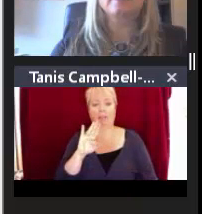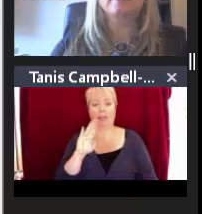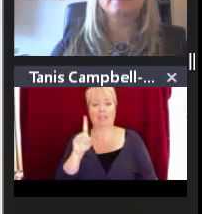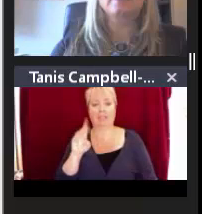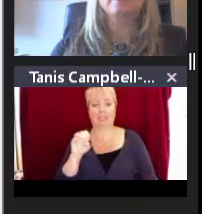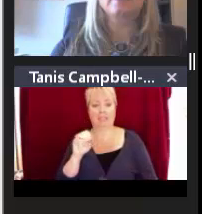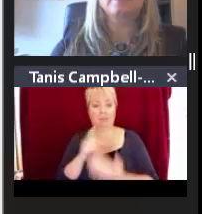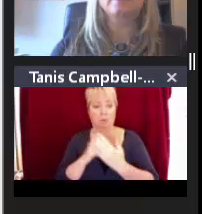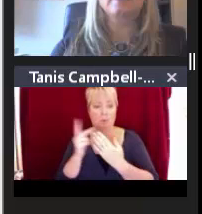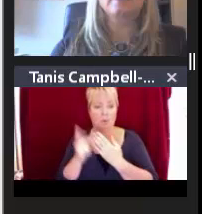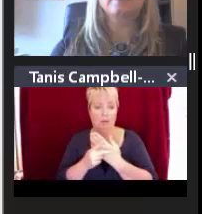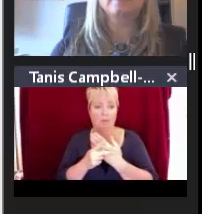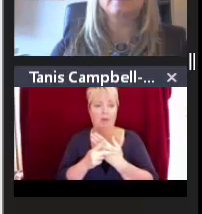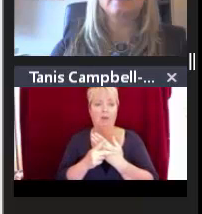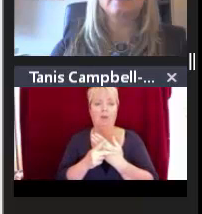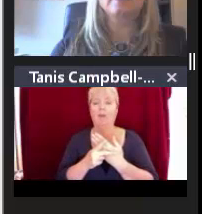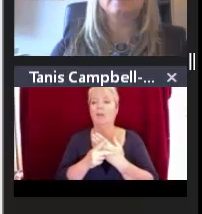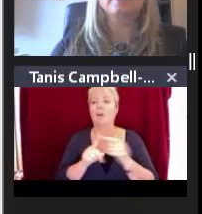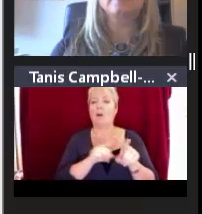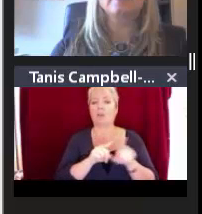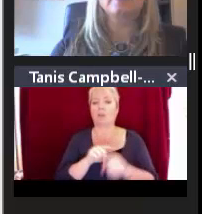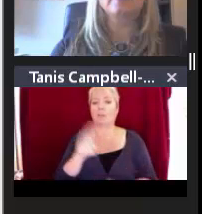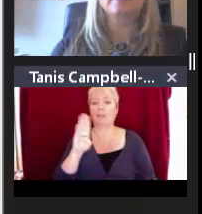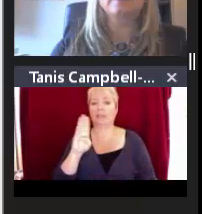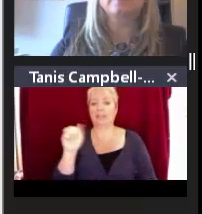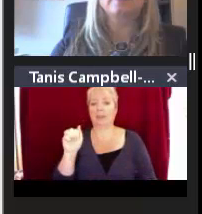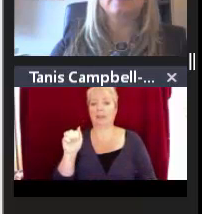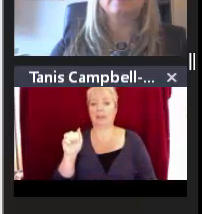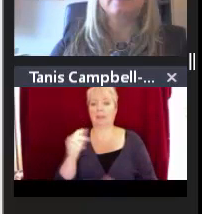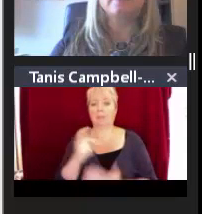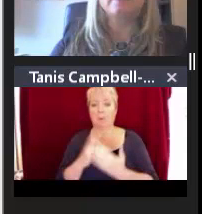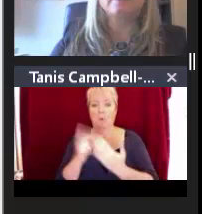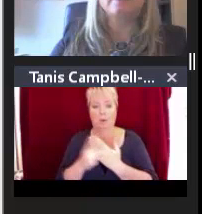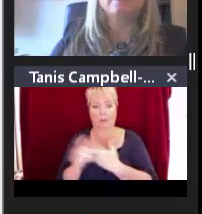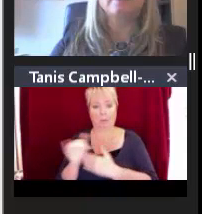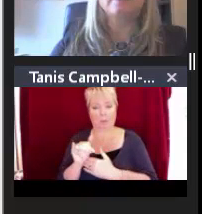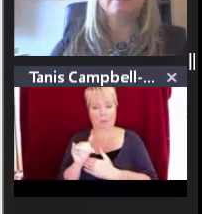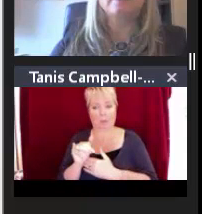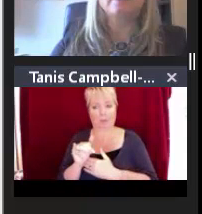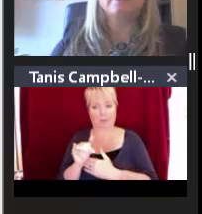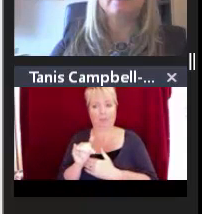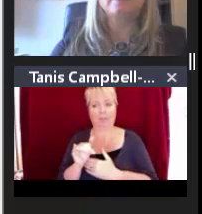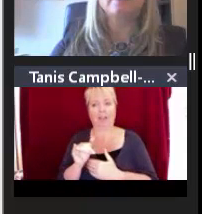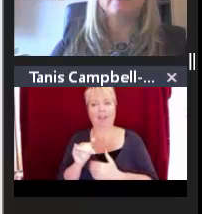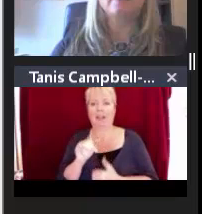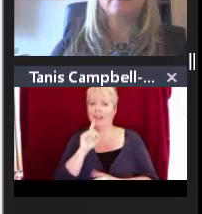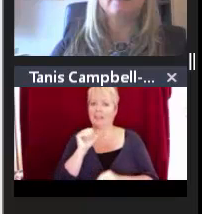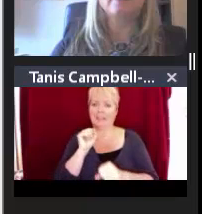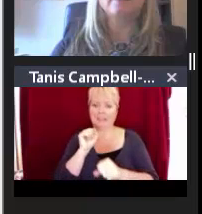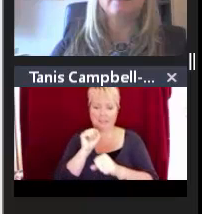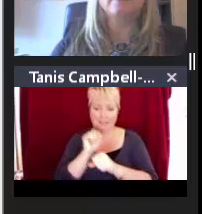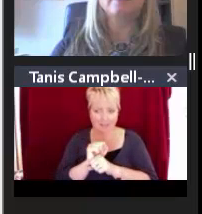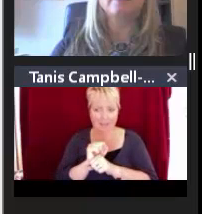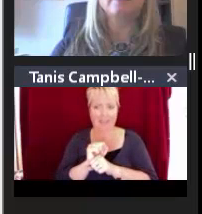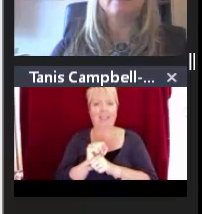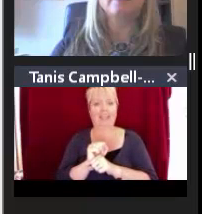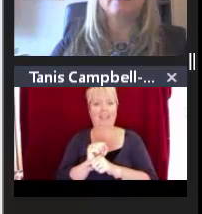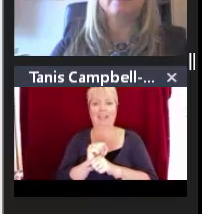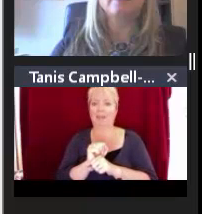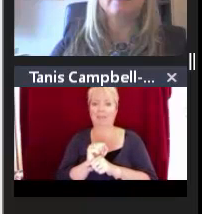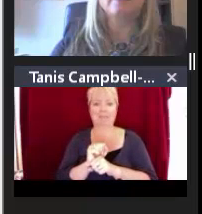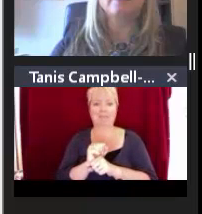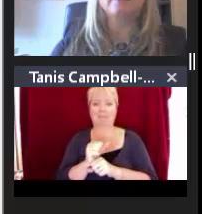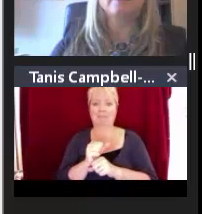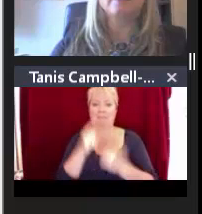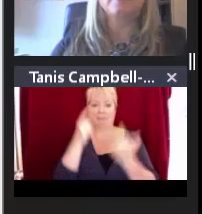program, as well as in the Business Abilities program. And I would definitely support everything that has been said so far about